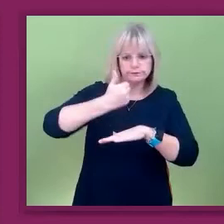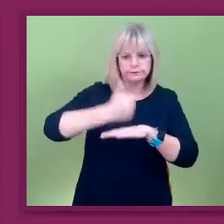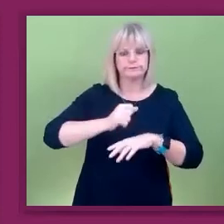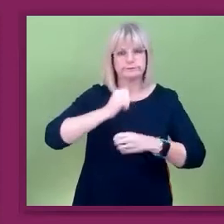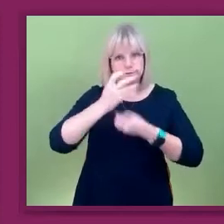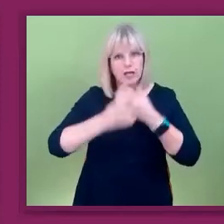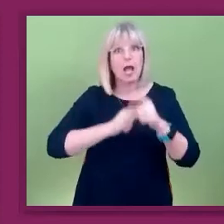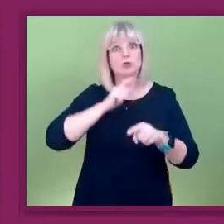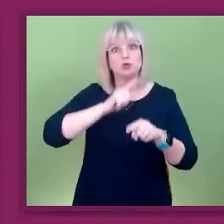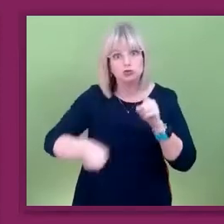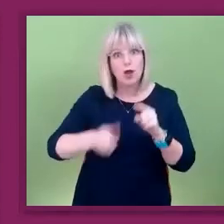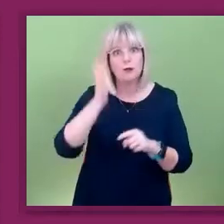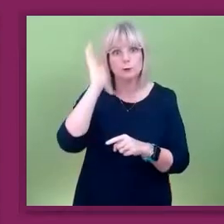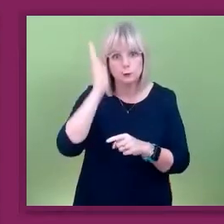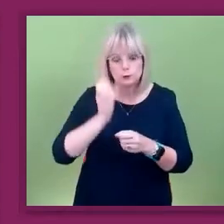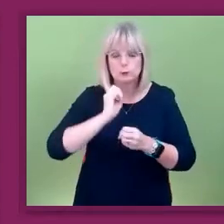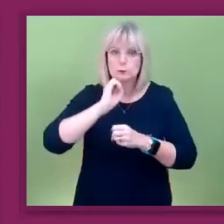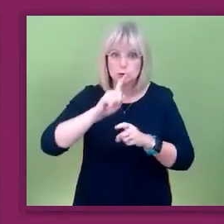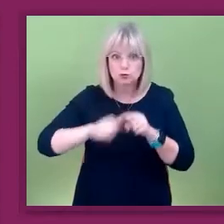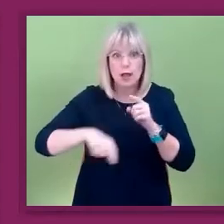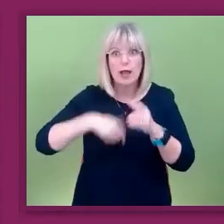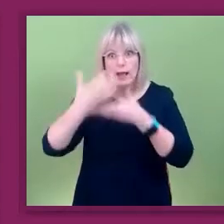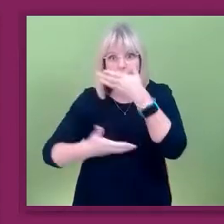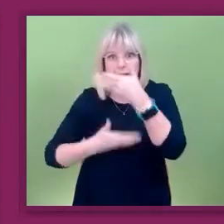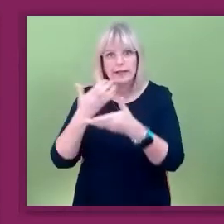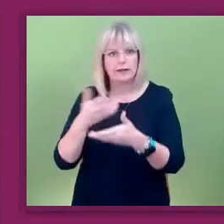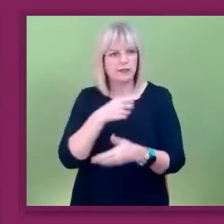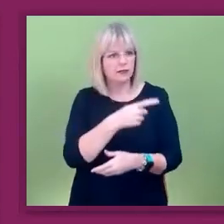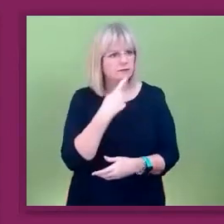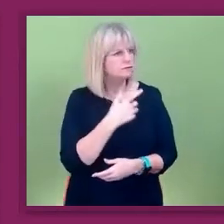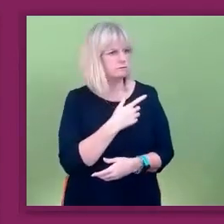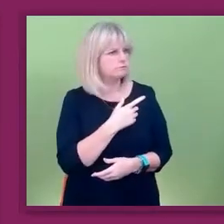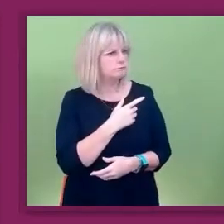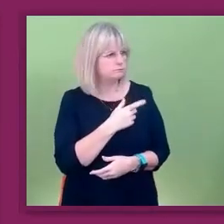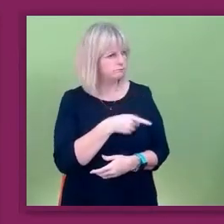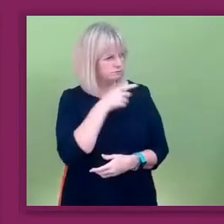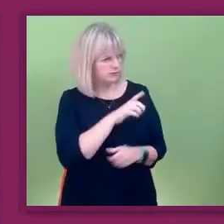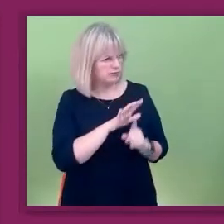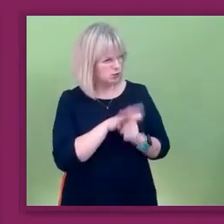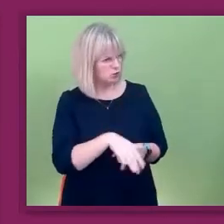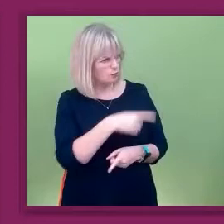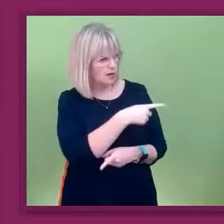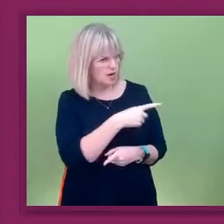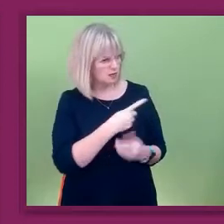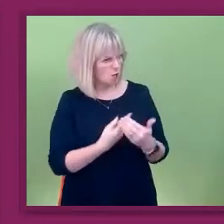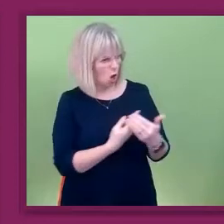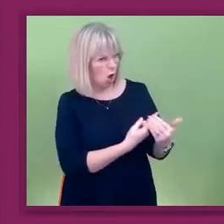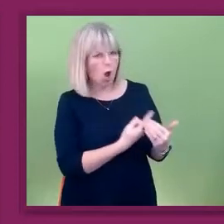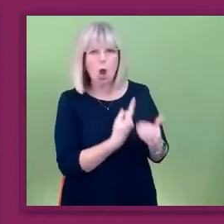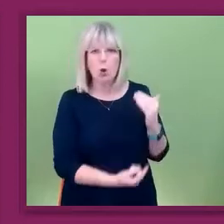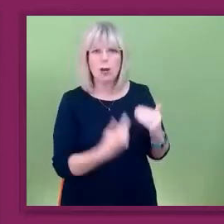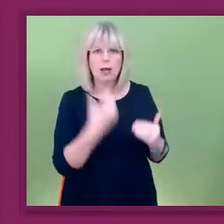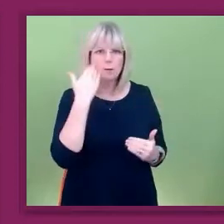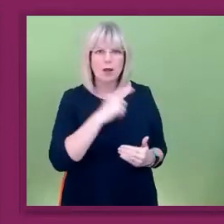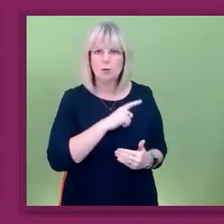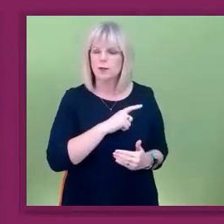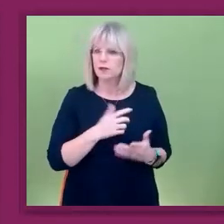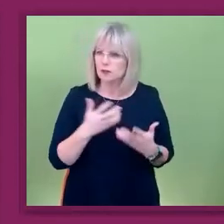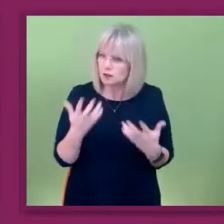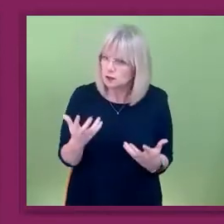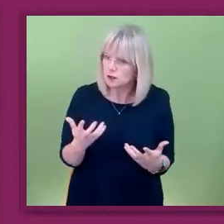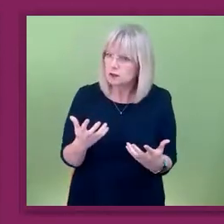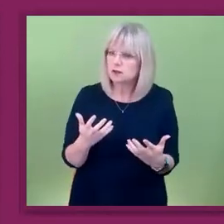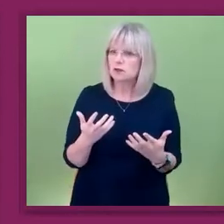was told that I'm actually discriminating by having these spaces for Black women, which was quite annoying, but most importantly, very frustrating.